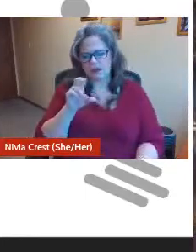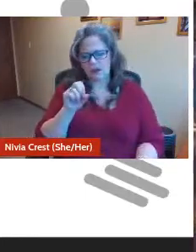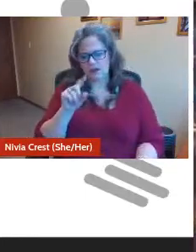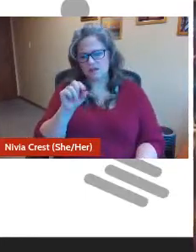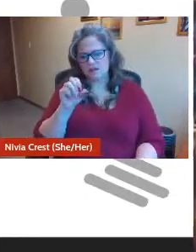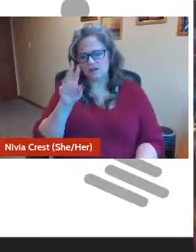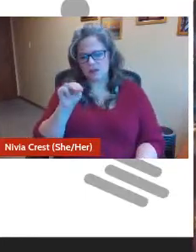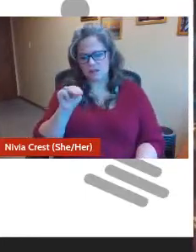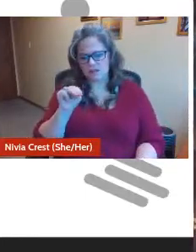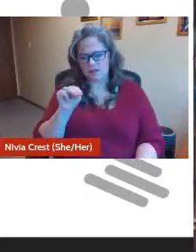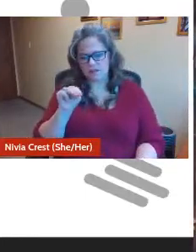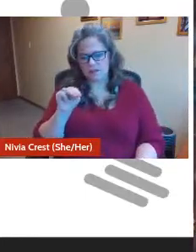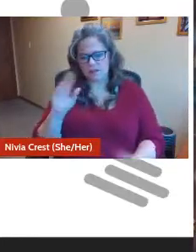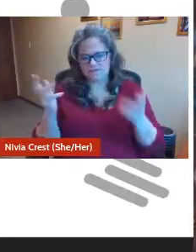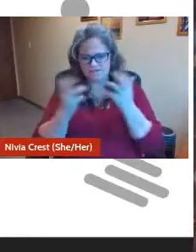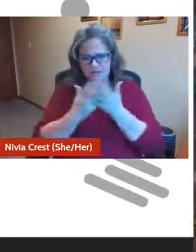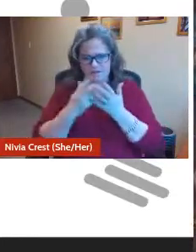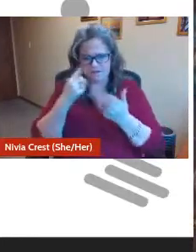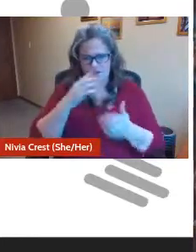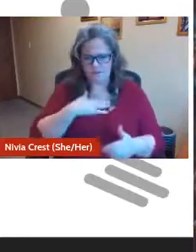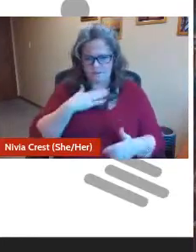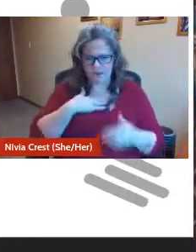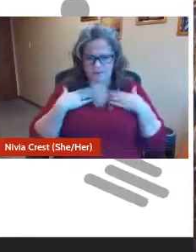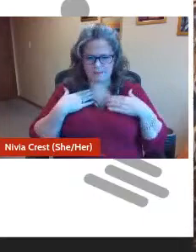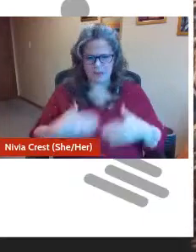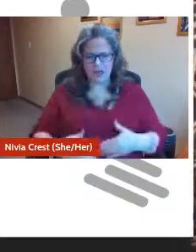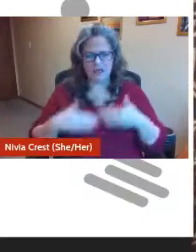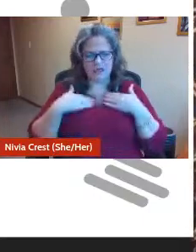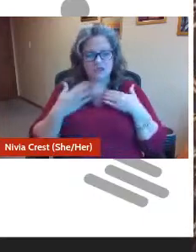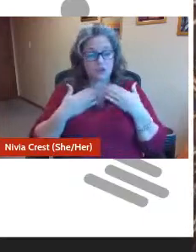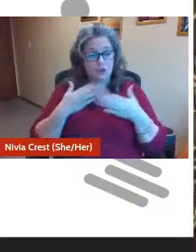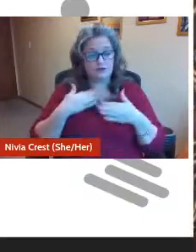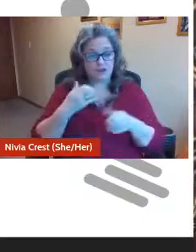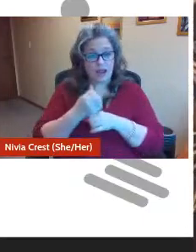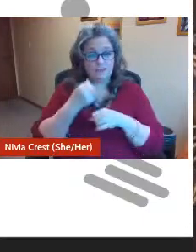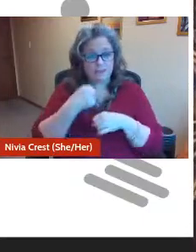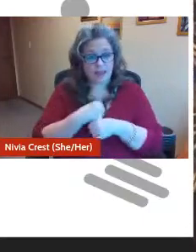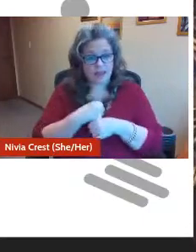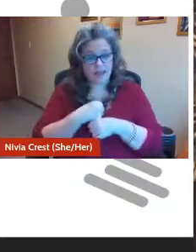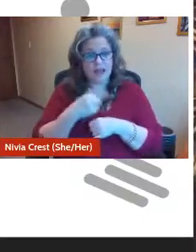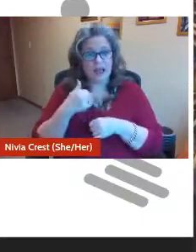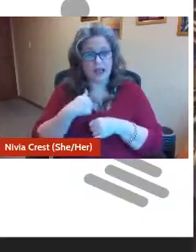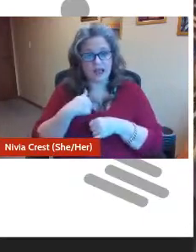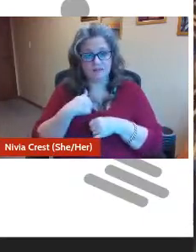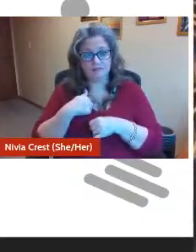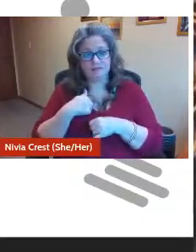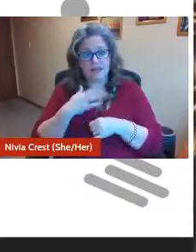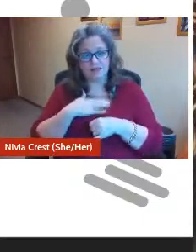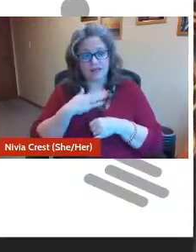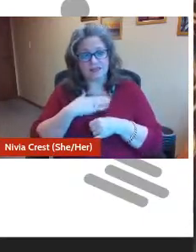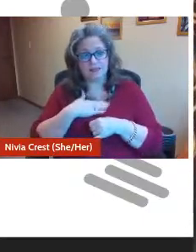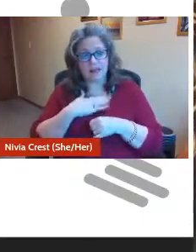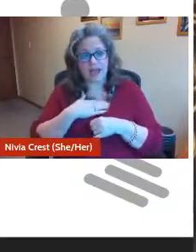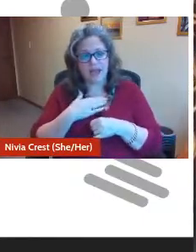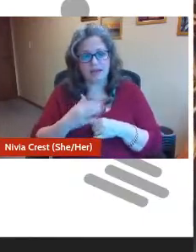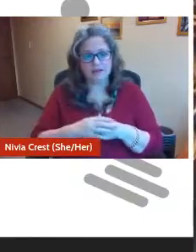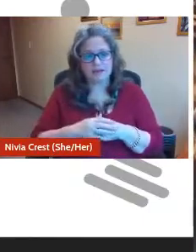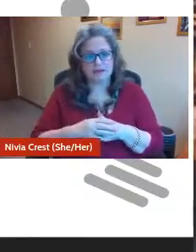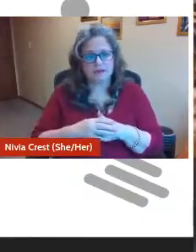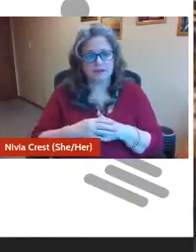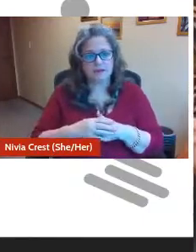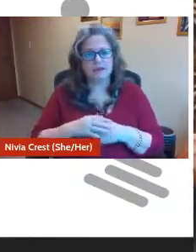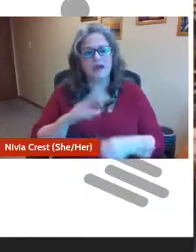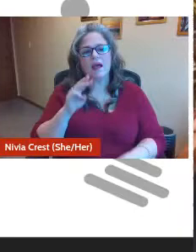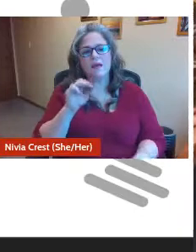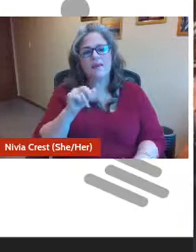My own custom fit for your body. So whatever I make, I just put it on there and it fit. That's oh, you gotta be a manicure.